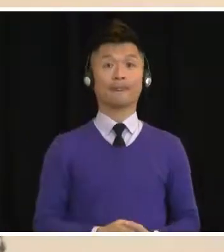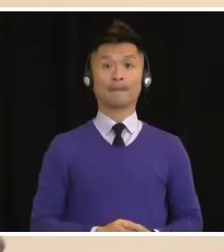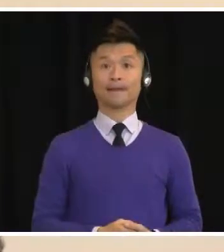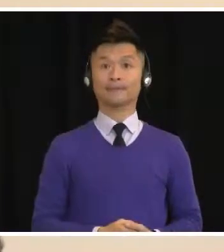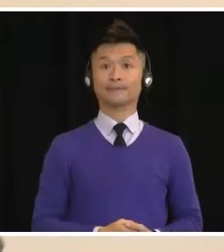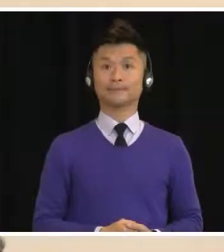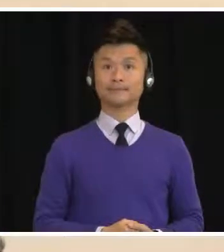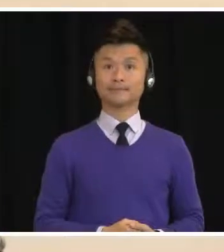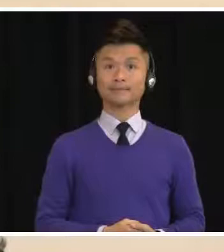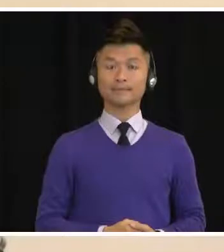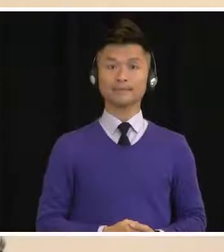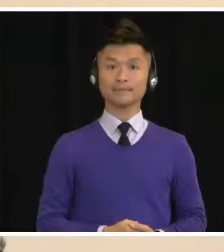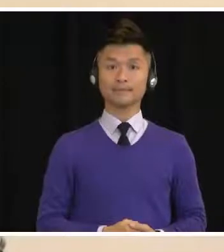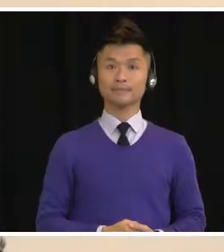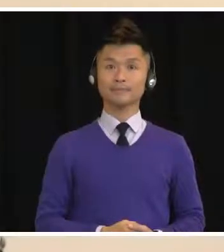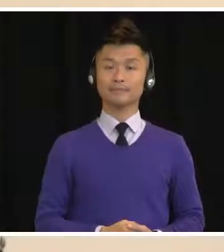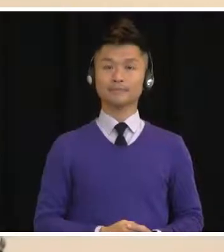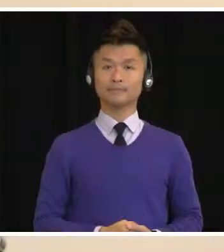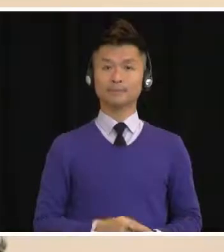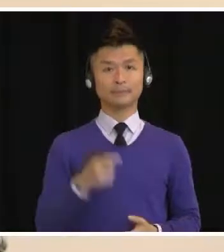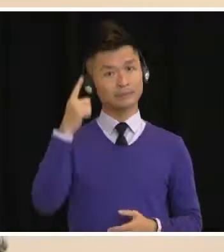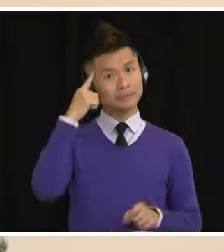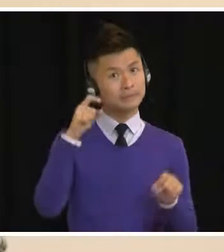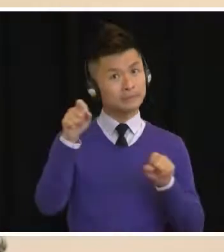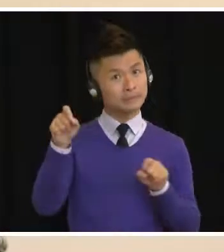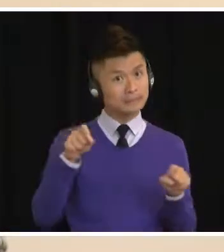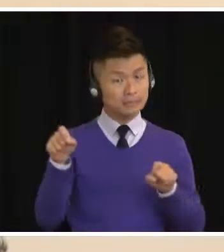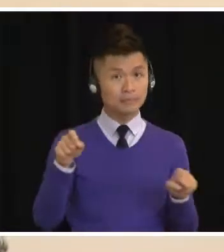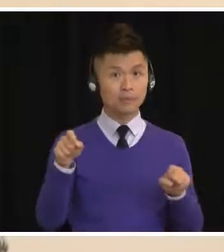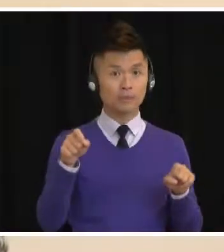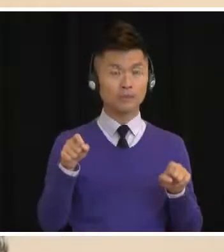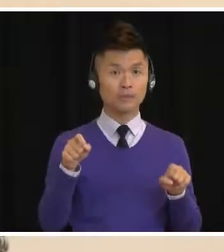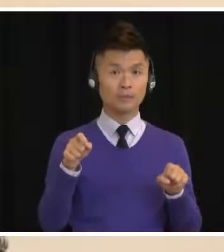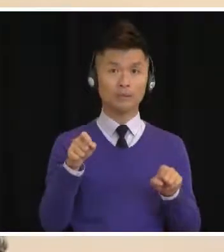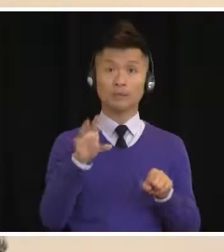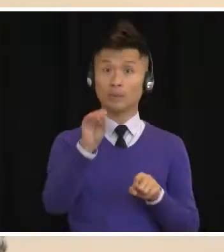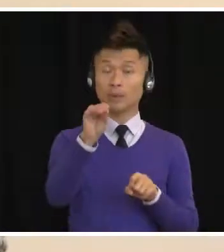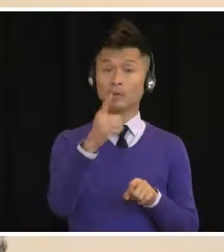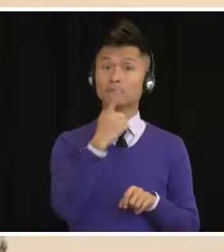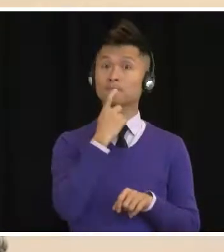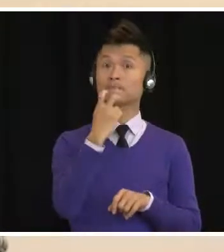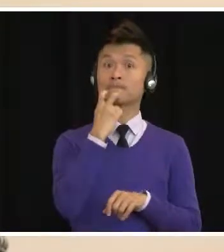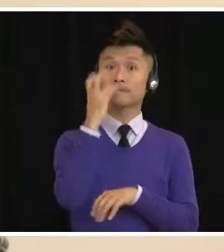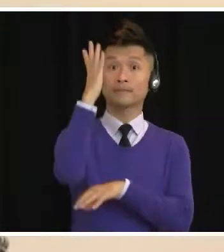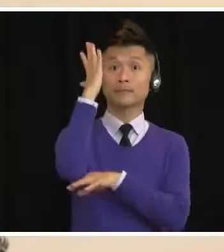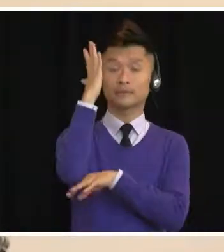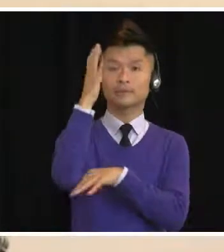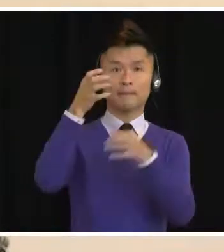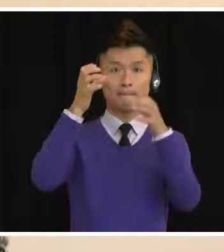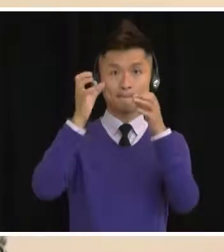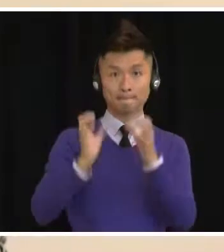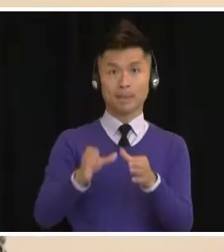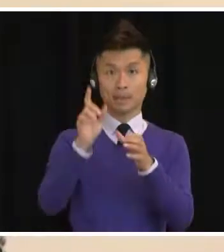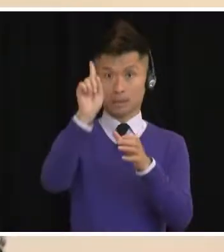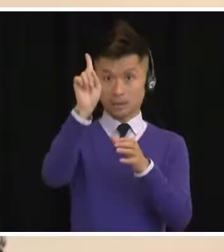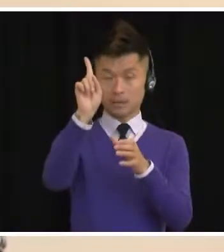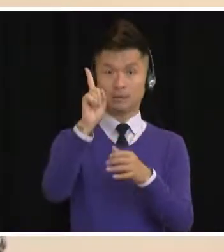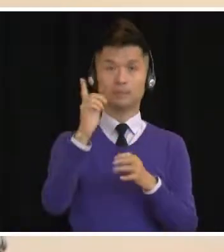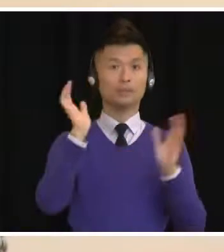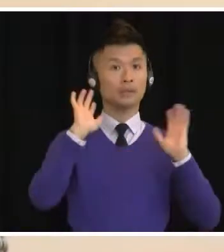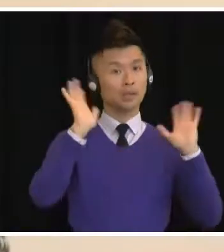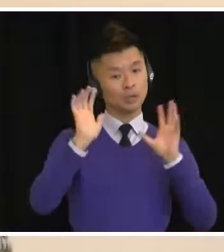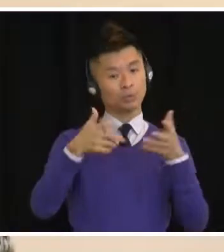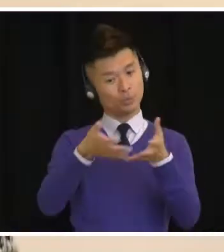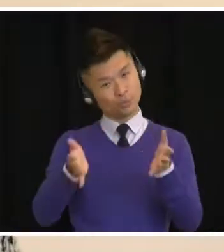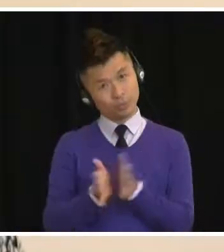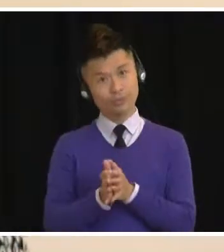unit in central government, a children's committee, or a ministry for children, because that is the type of